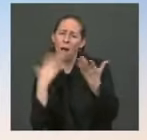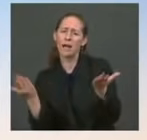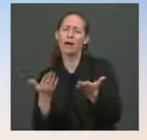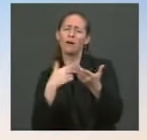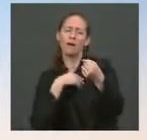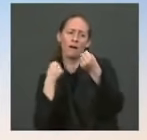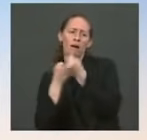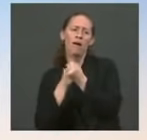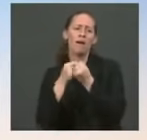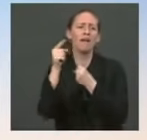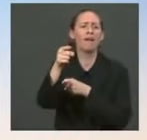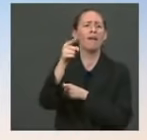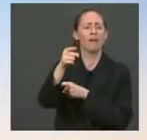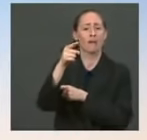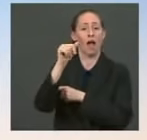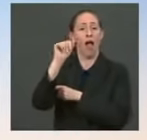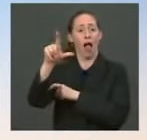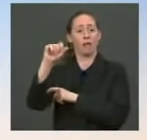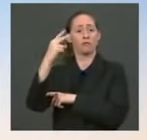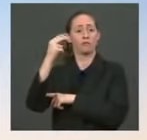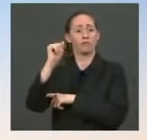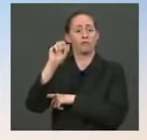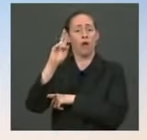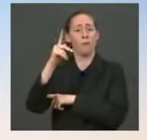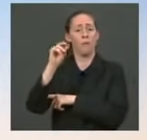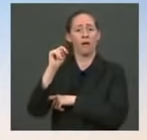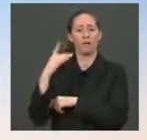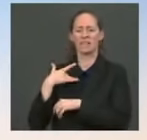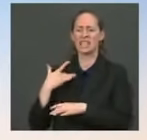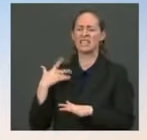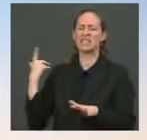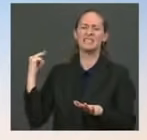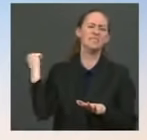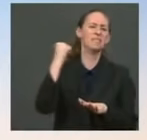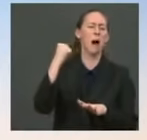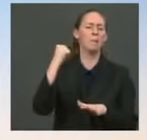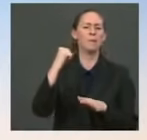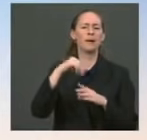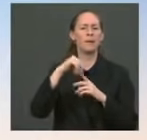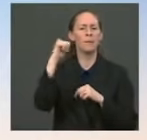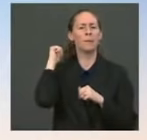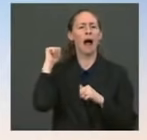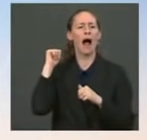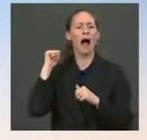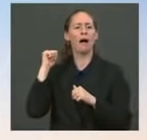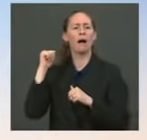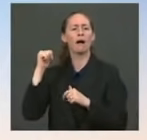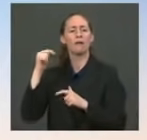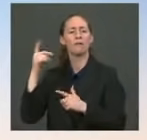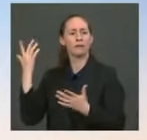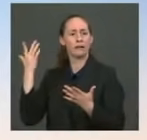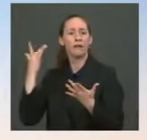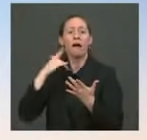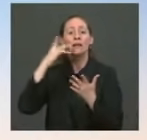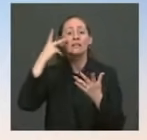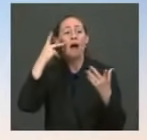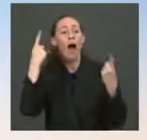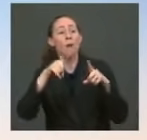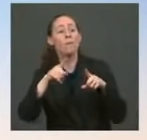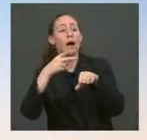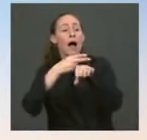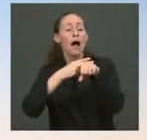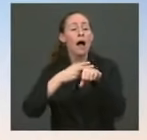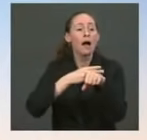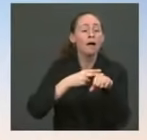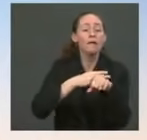said this week, "We're being stabbed in the back, Mr. President. We need you to stop the stabbing from Haiti to Harlem." He's talking about the failure of the police reform